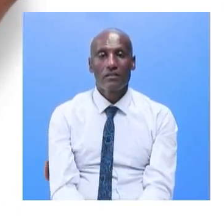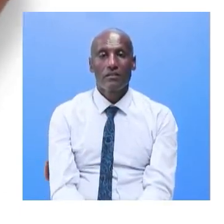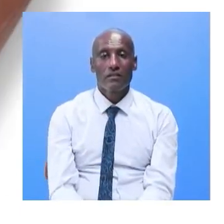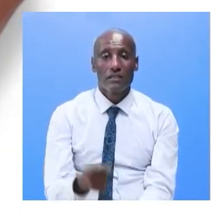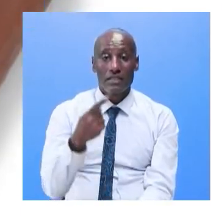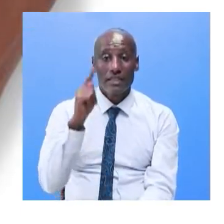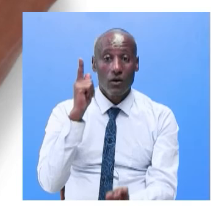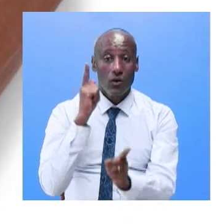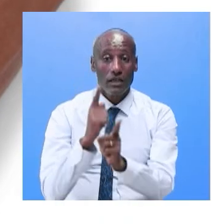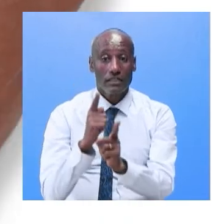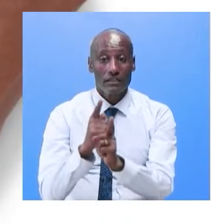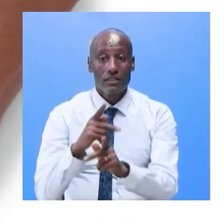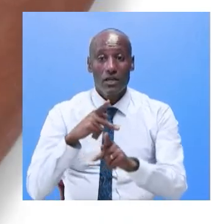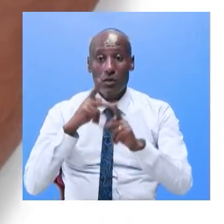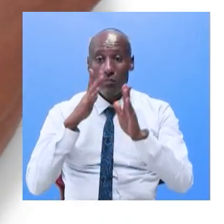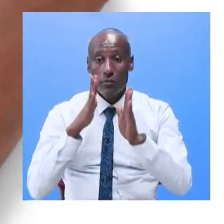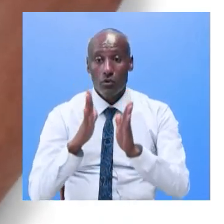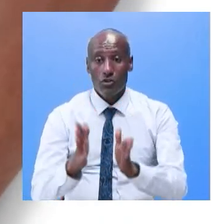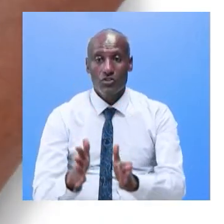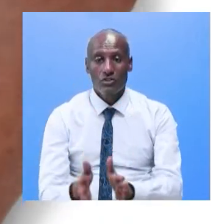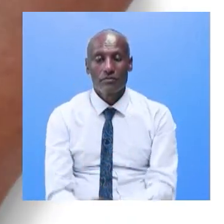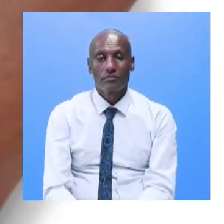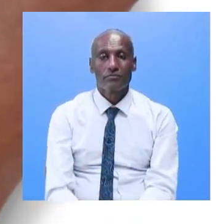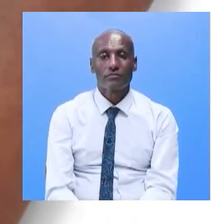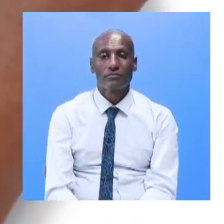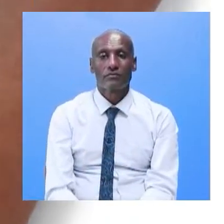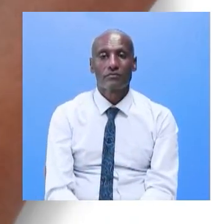the correct preposition.